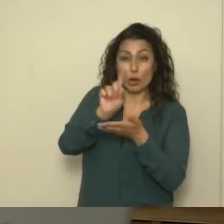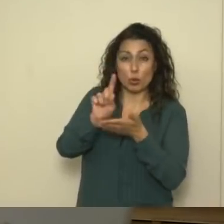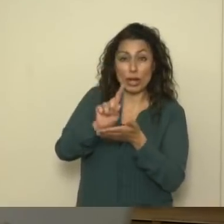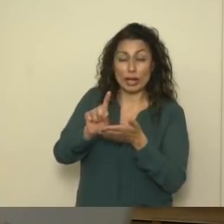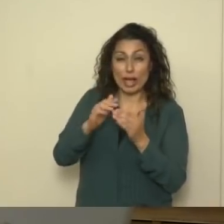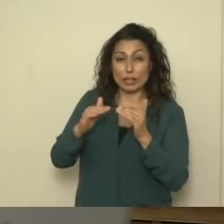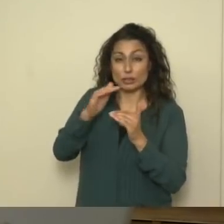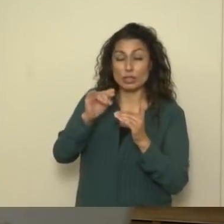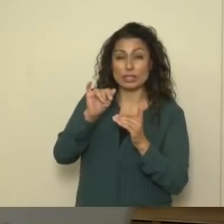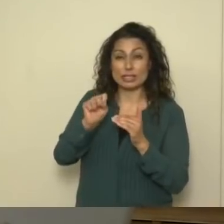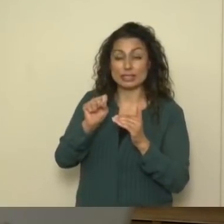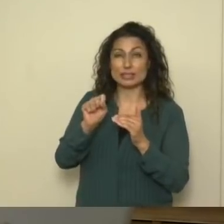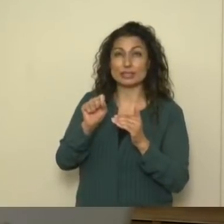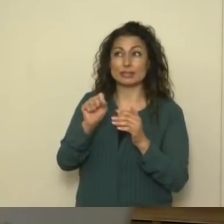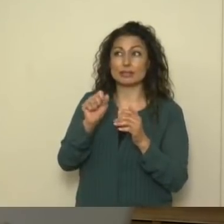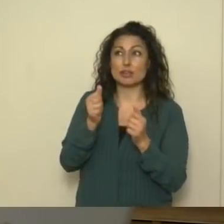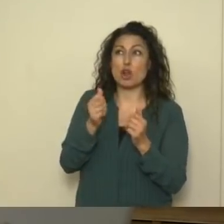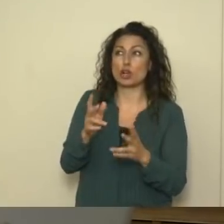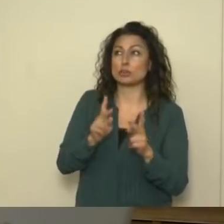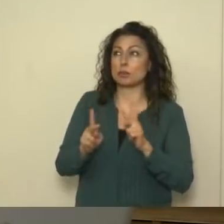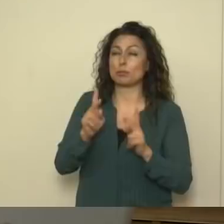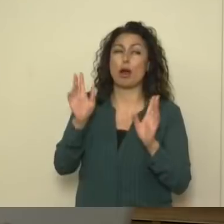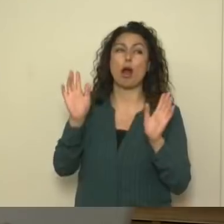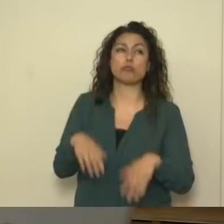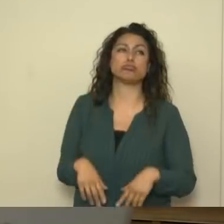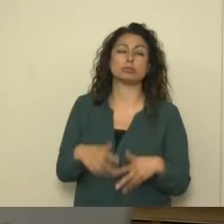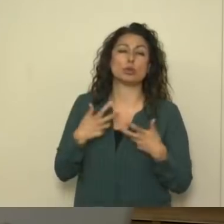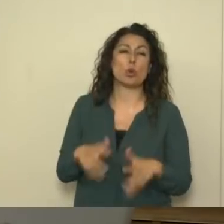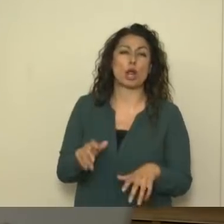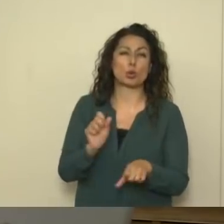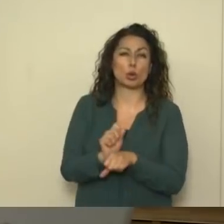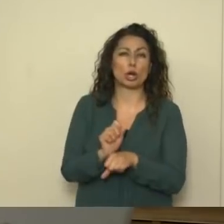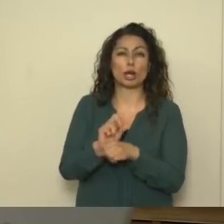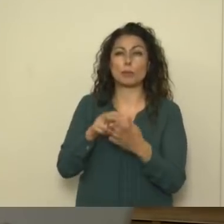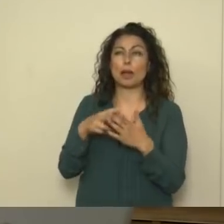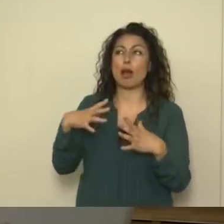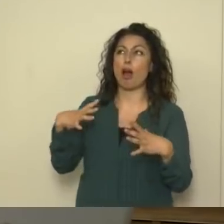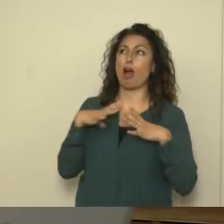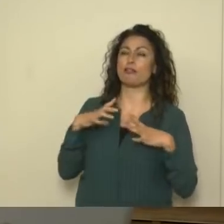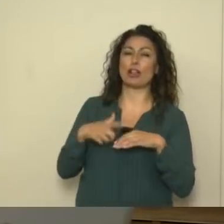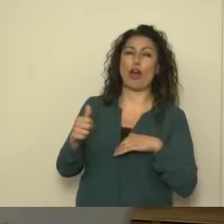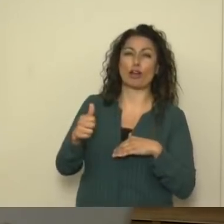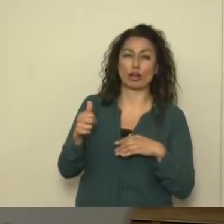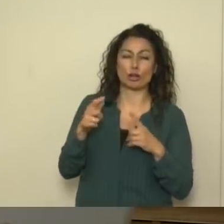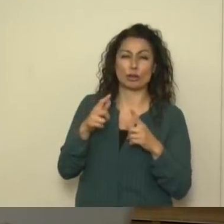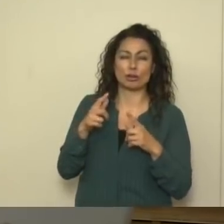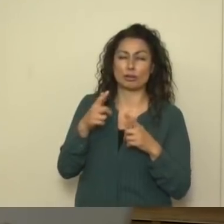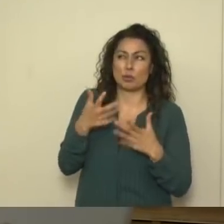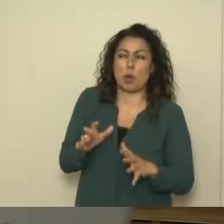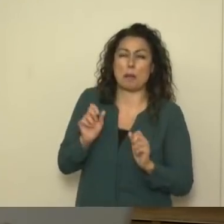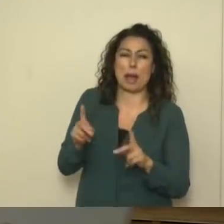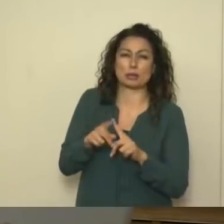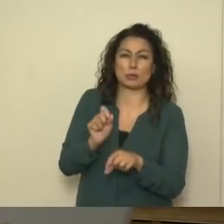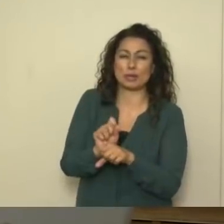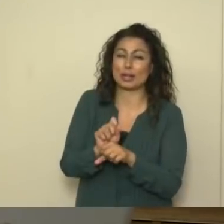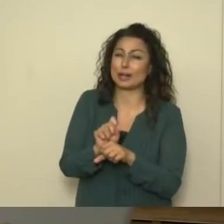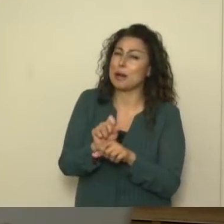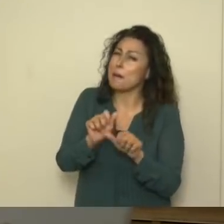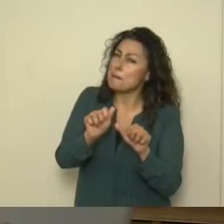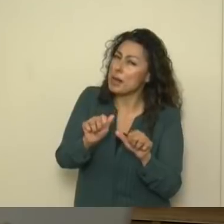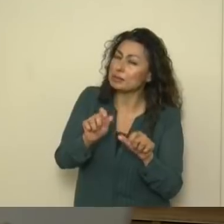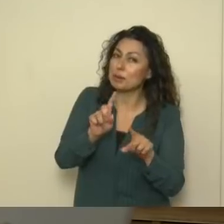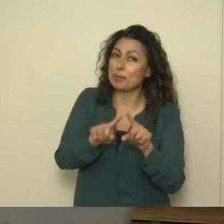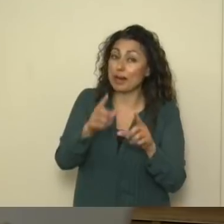is a disincentive to work? Are there examples of people maybe staying off to go back to work? Possibly. But what the data is showing